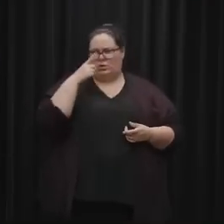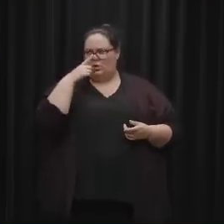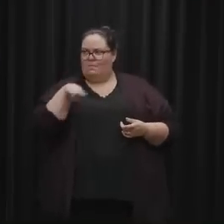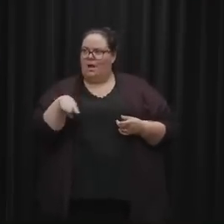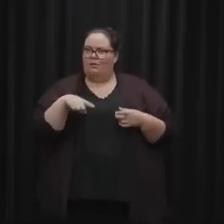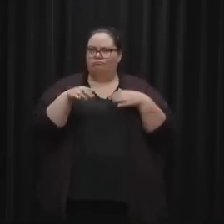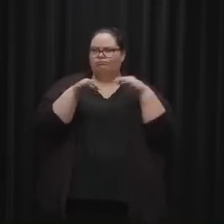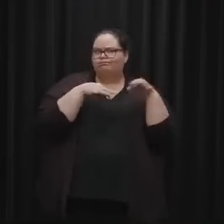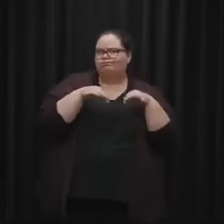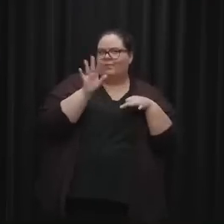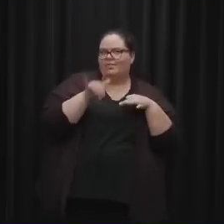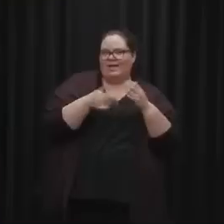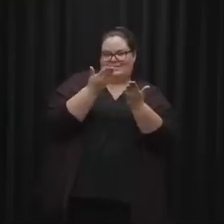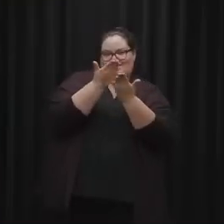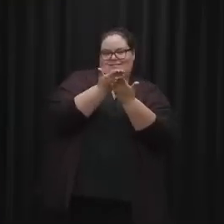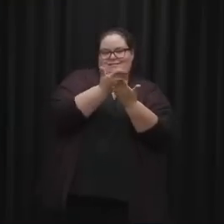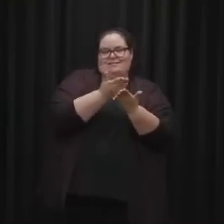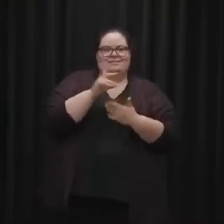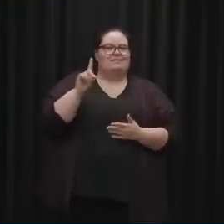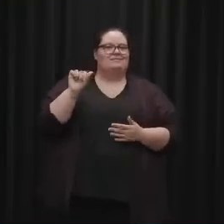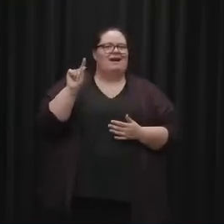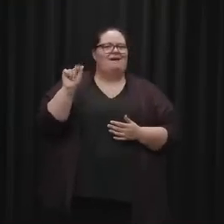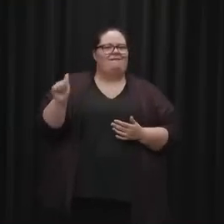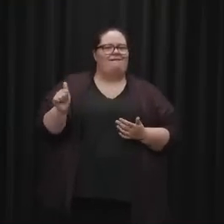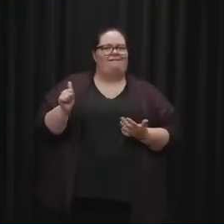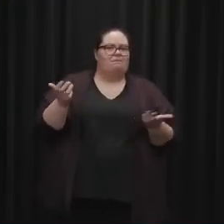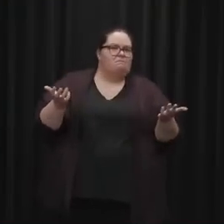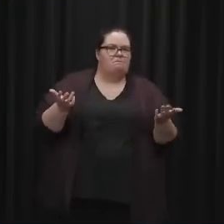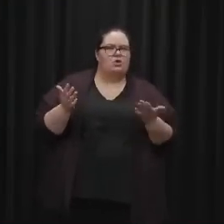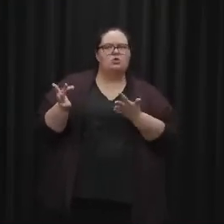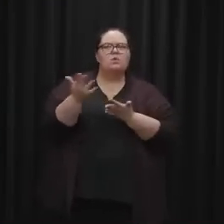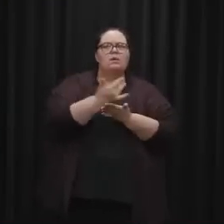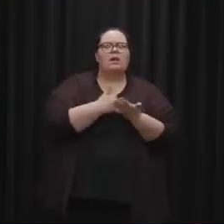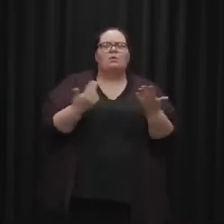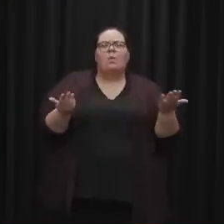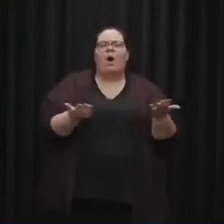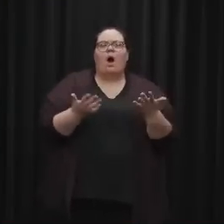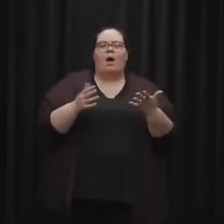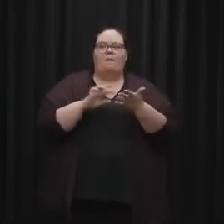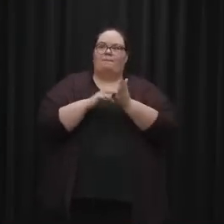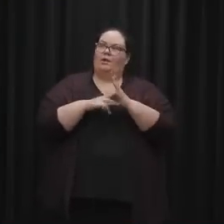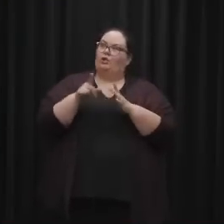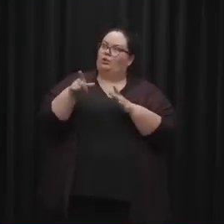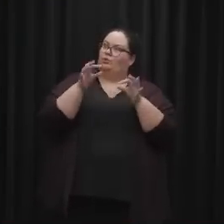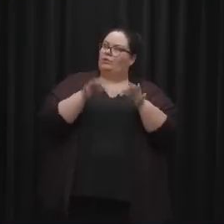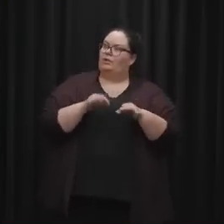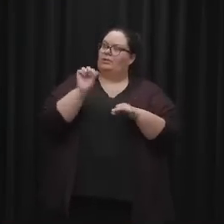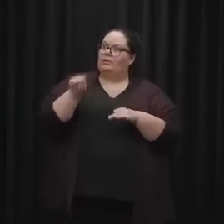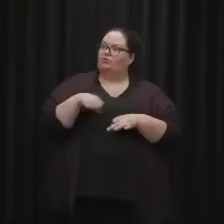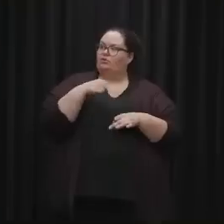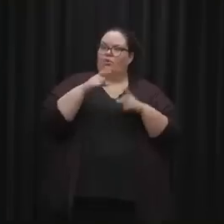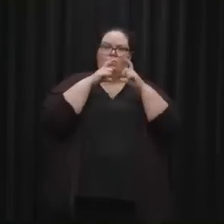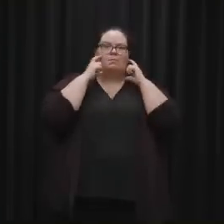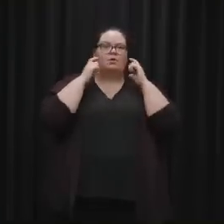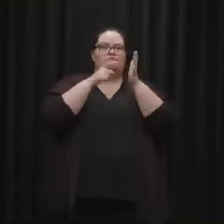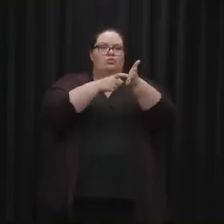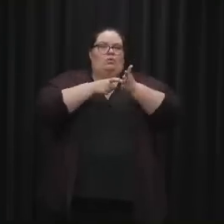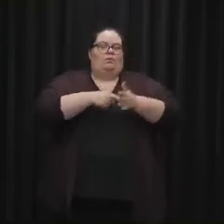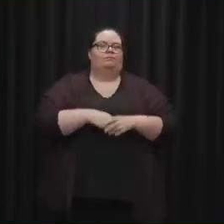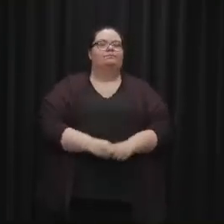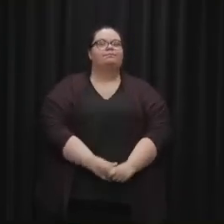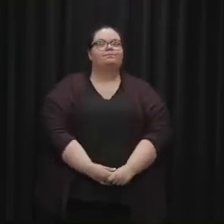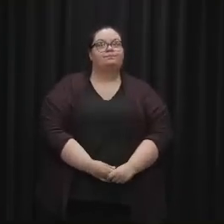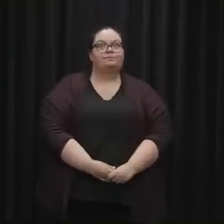you specifically speak to the data and evidence that you are going to collect that will inform your decision? So